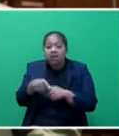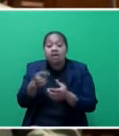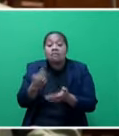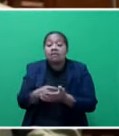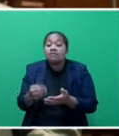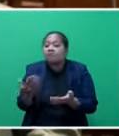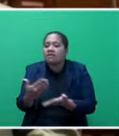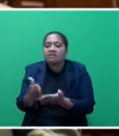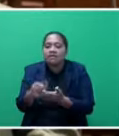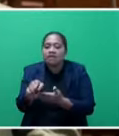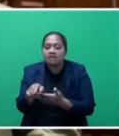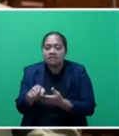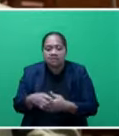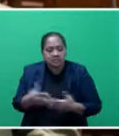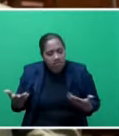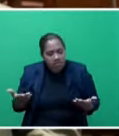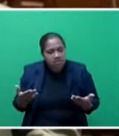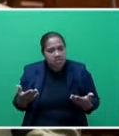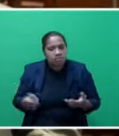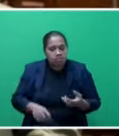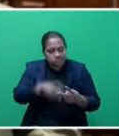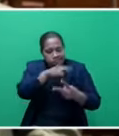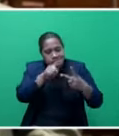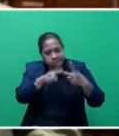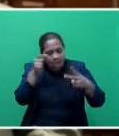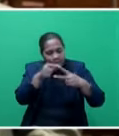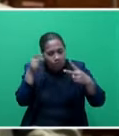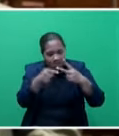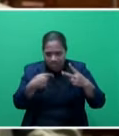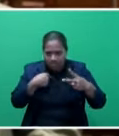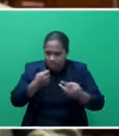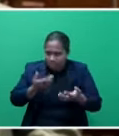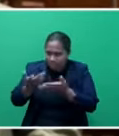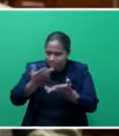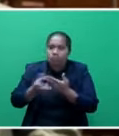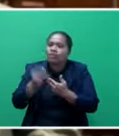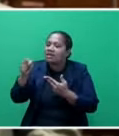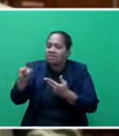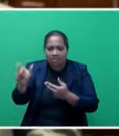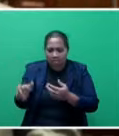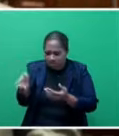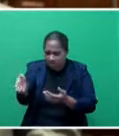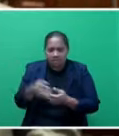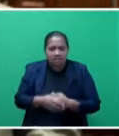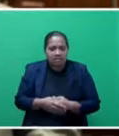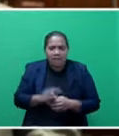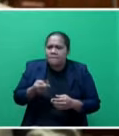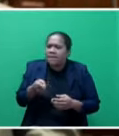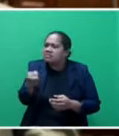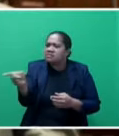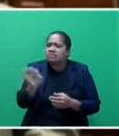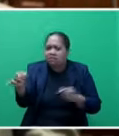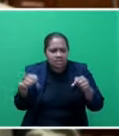FNPF. So those will be 2 points that I will be raising to the drafters. But unfortunately, they are not here, and we're